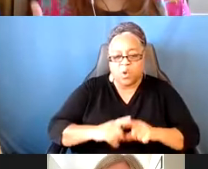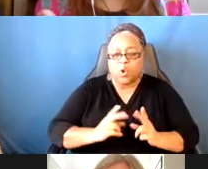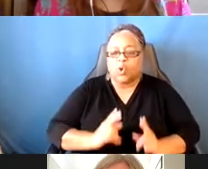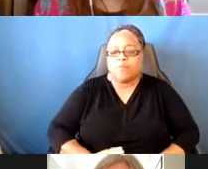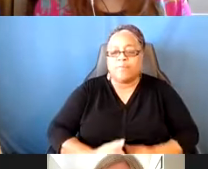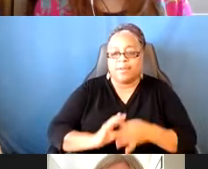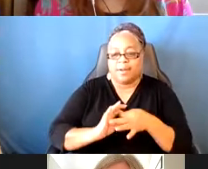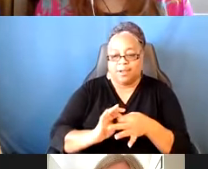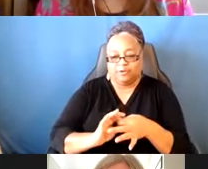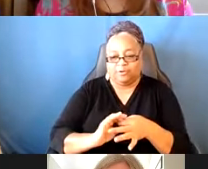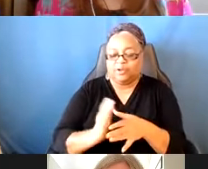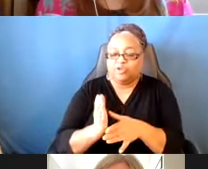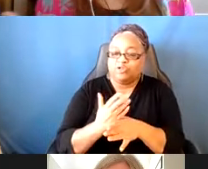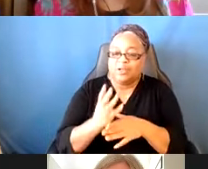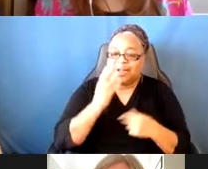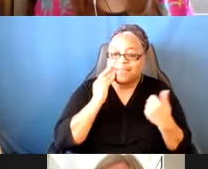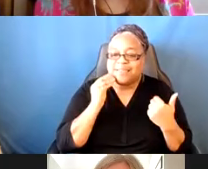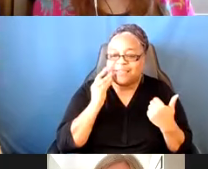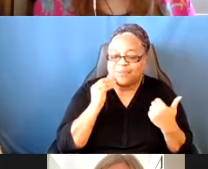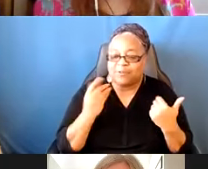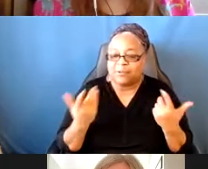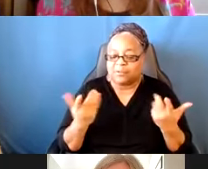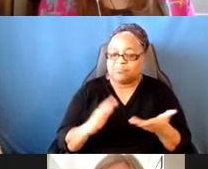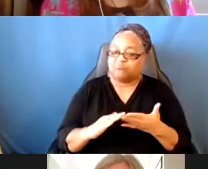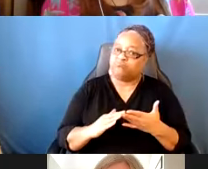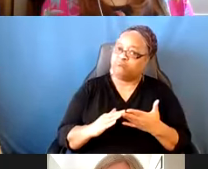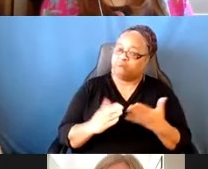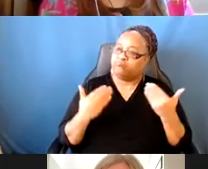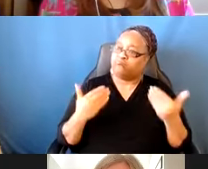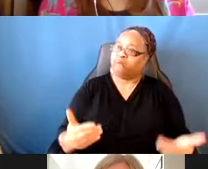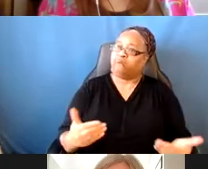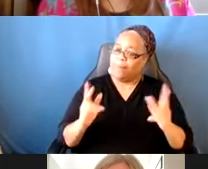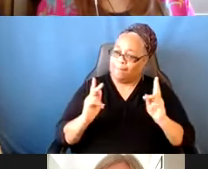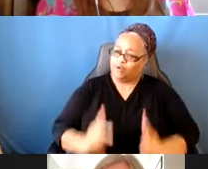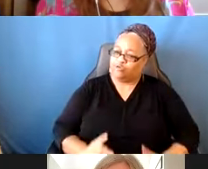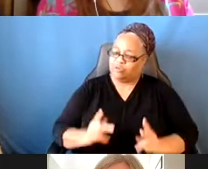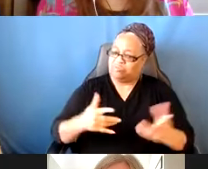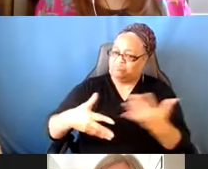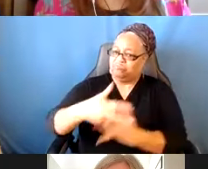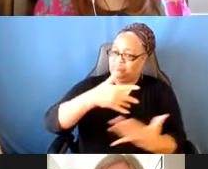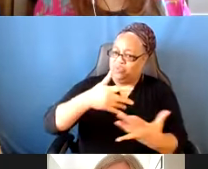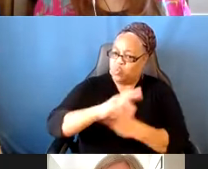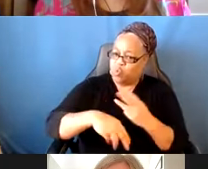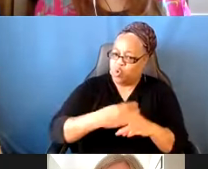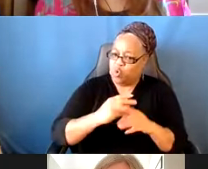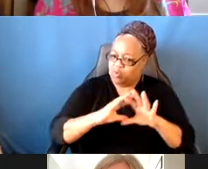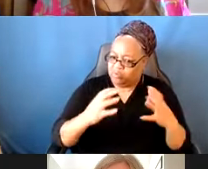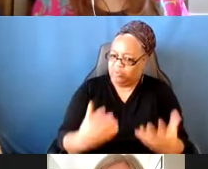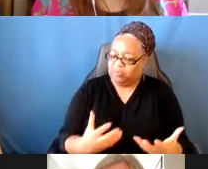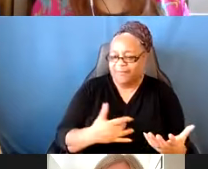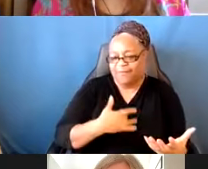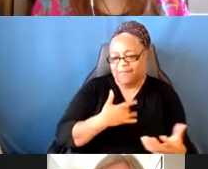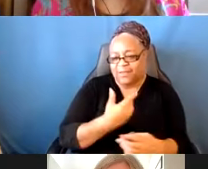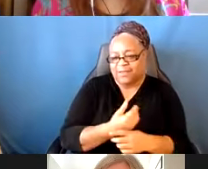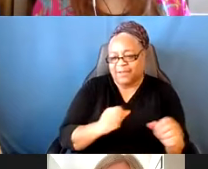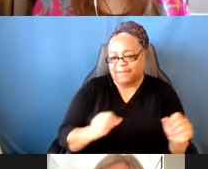shared experience of being a person in the world to feel safe. When they have a difficult